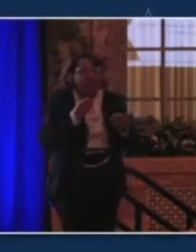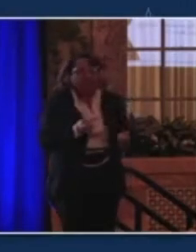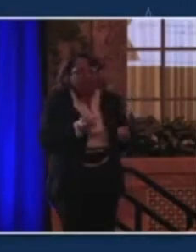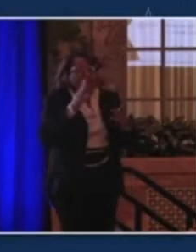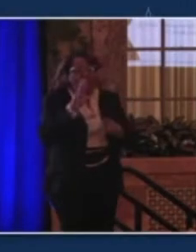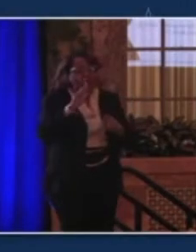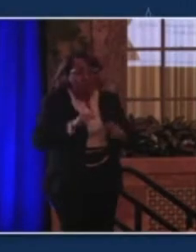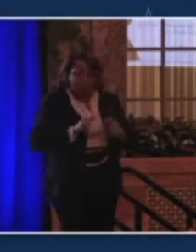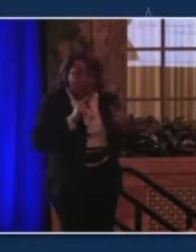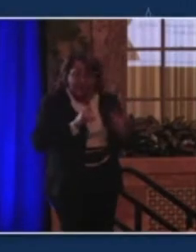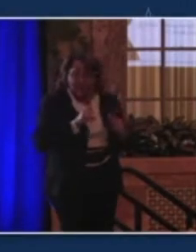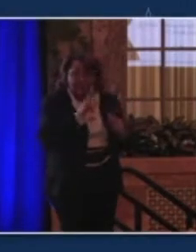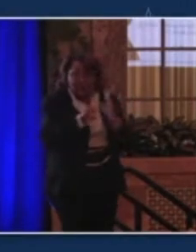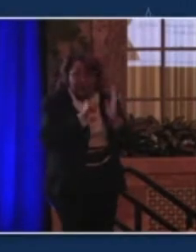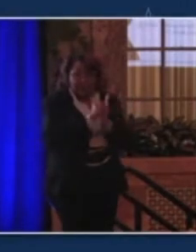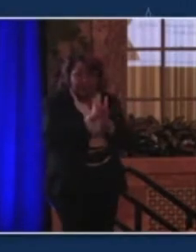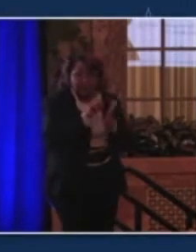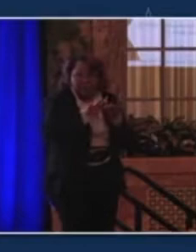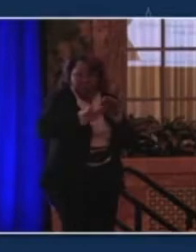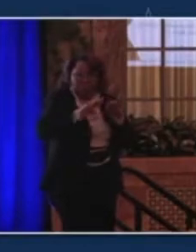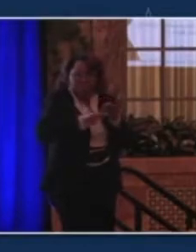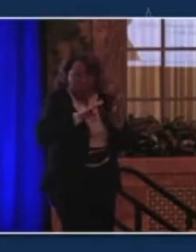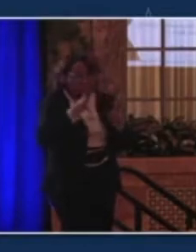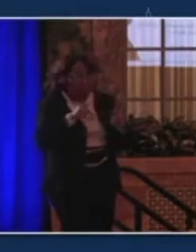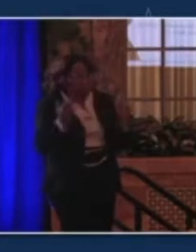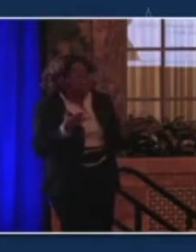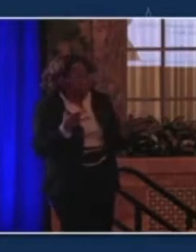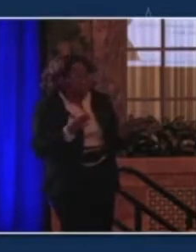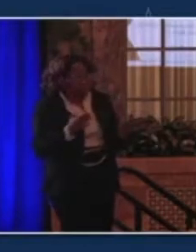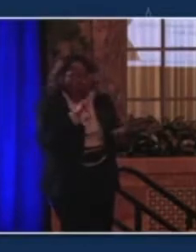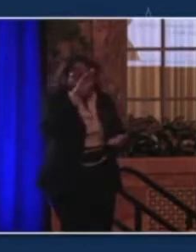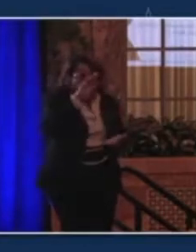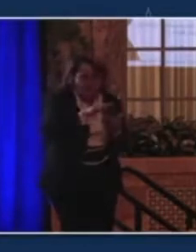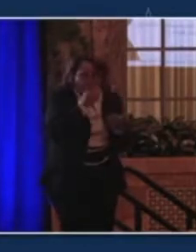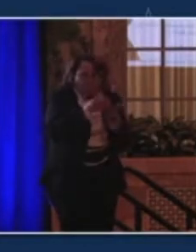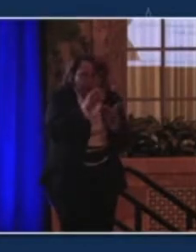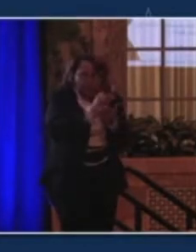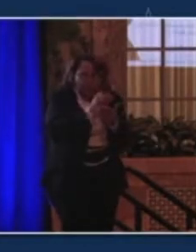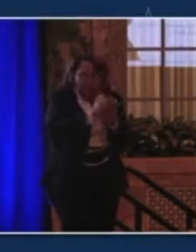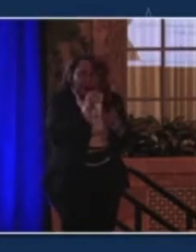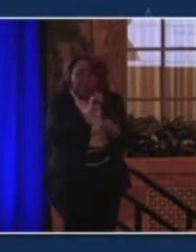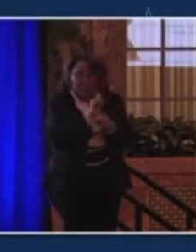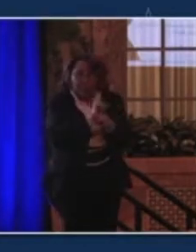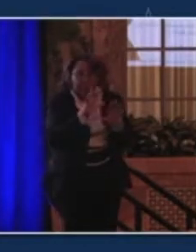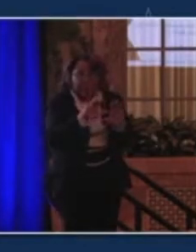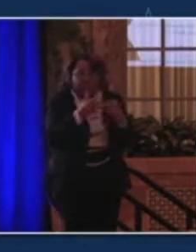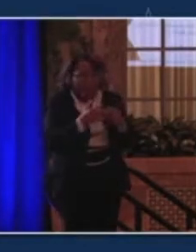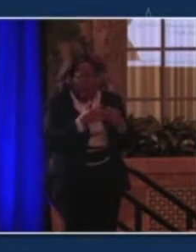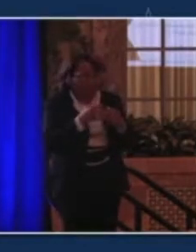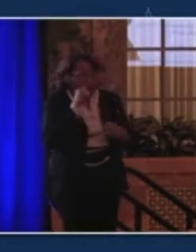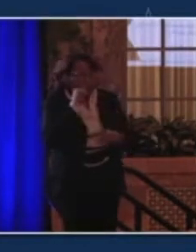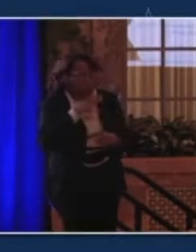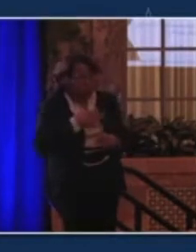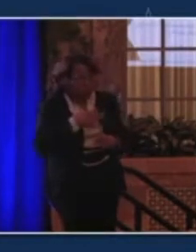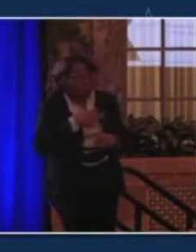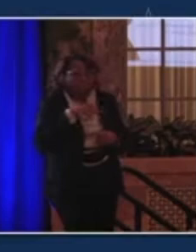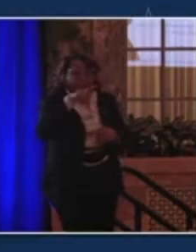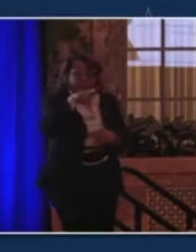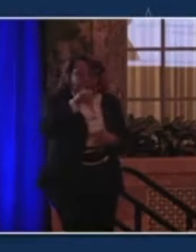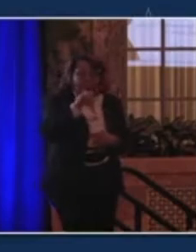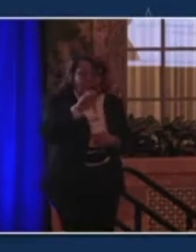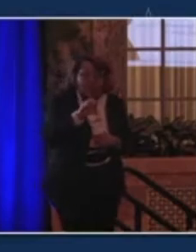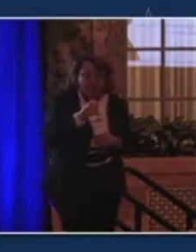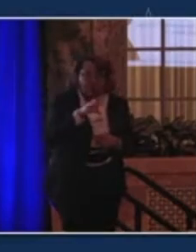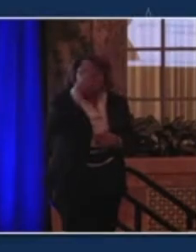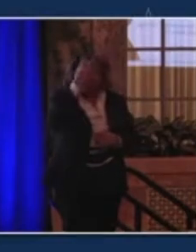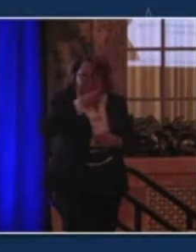lives. People in this room, low-income and working families, women, people of color, immigrants,